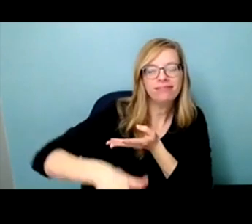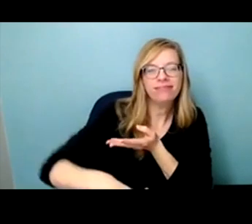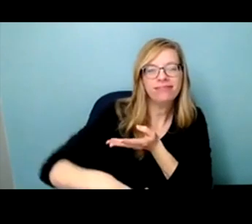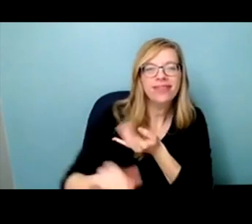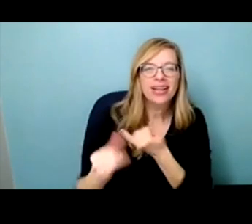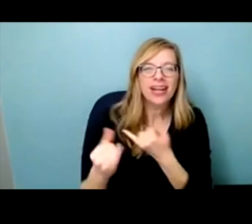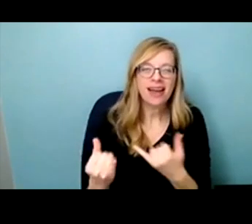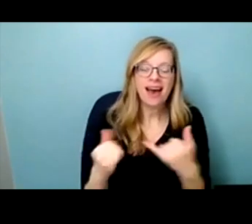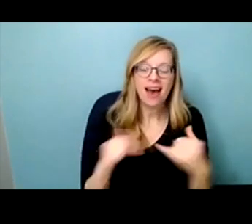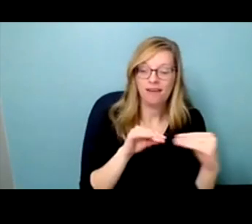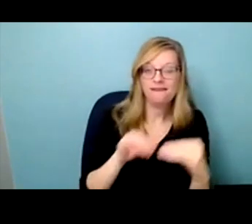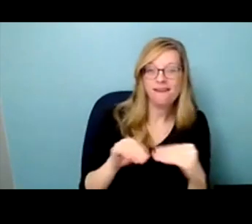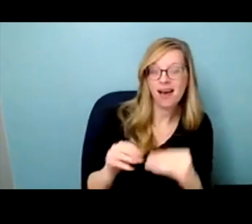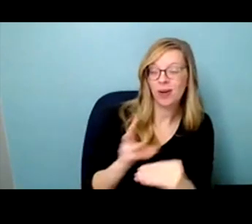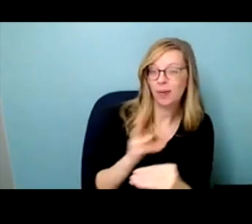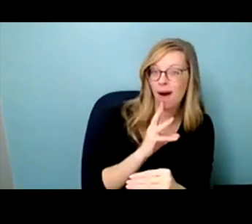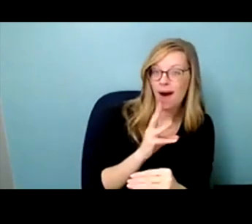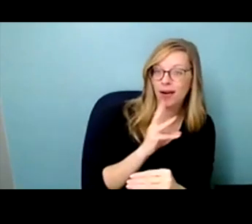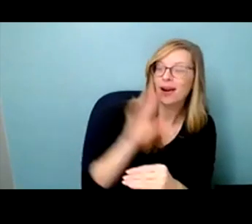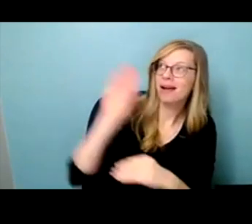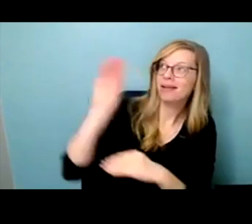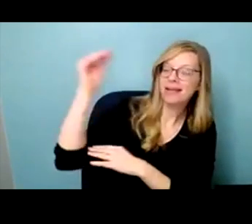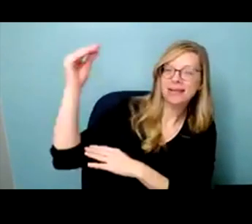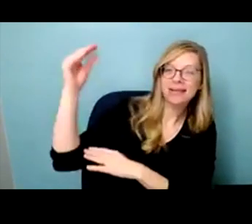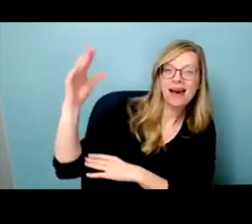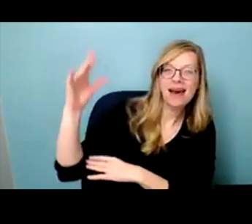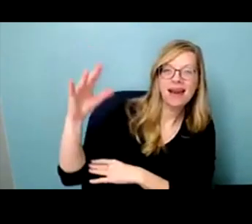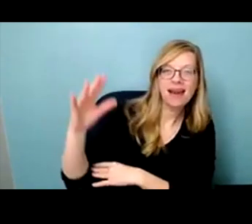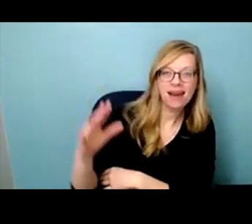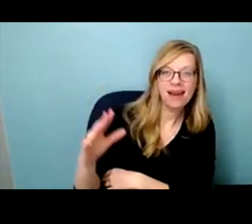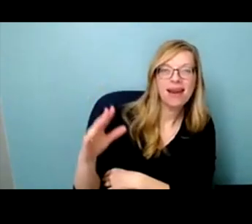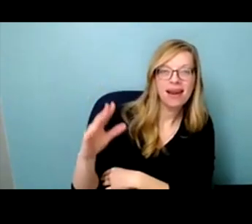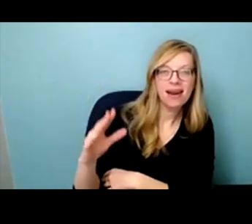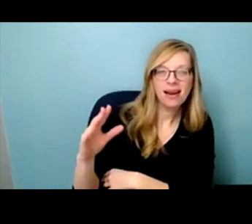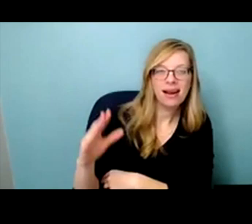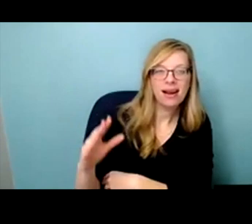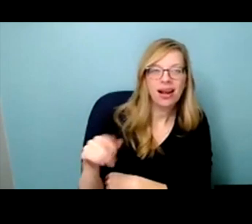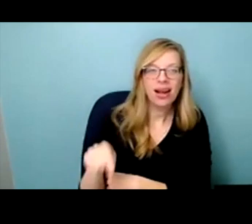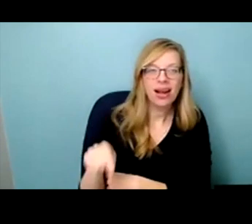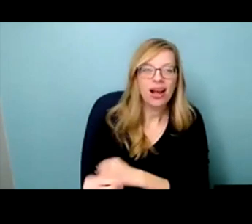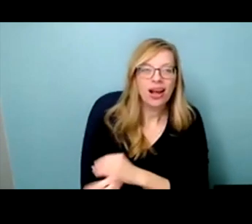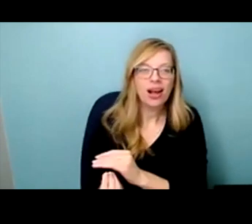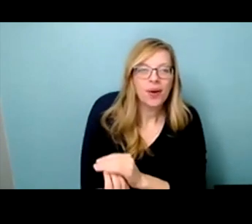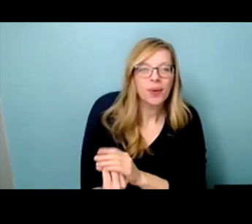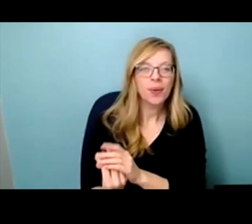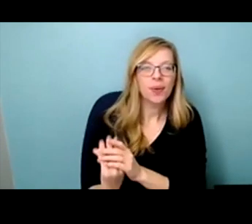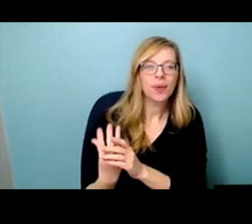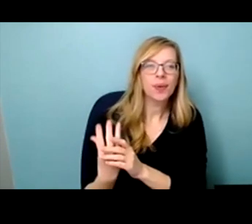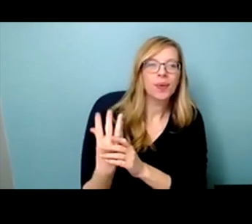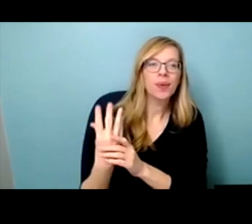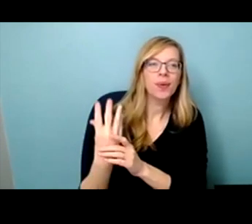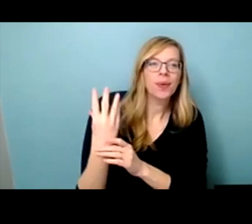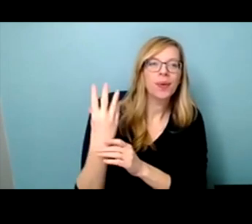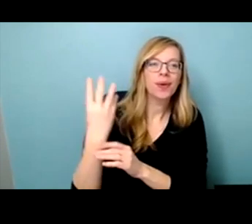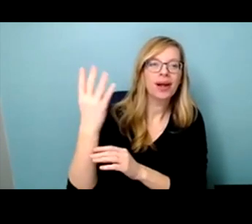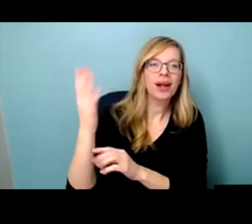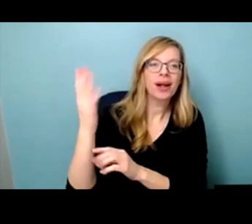on water and sun. When you shed